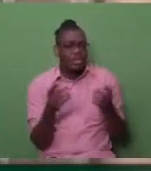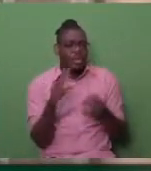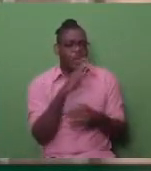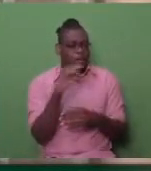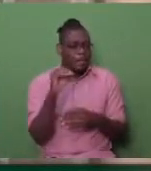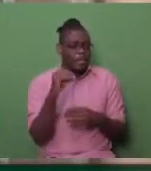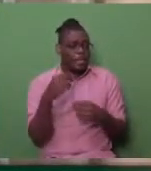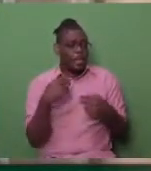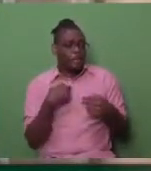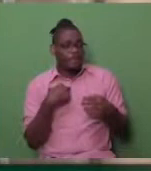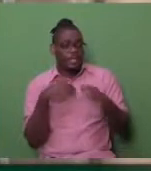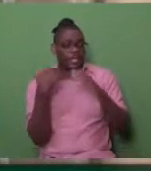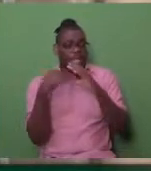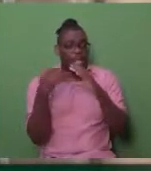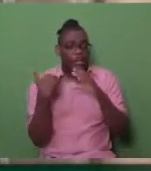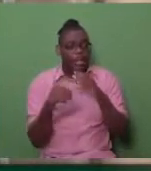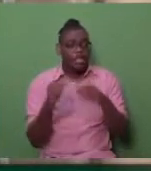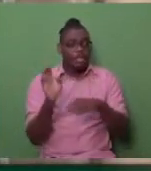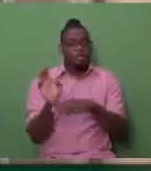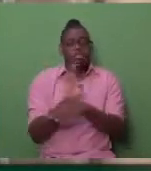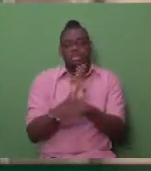It is, you know, if it, as they say,